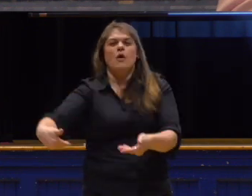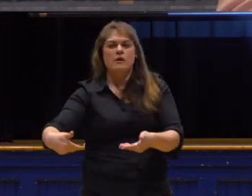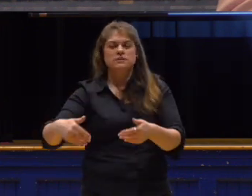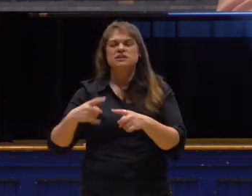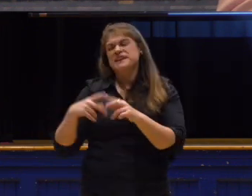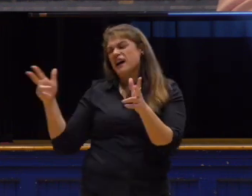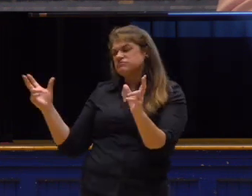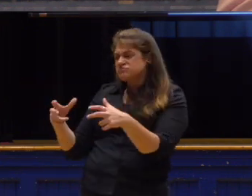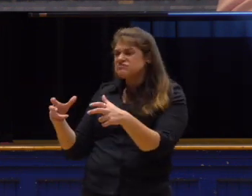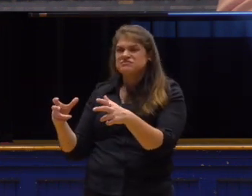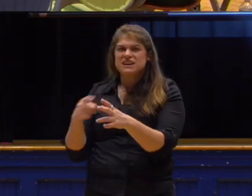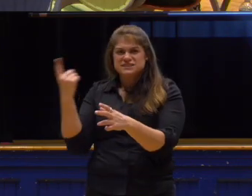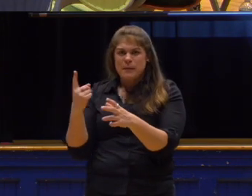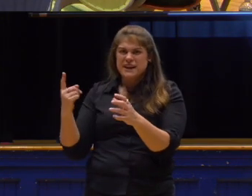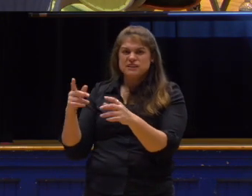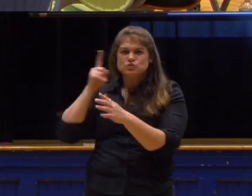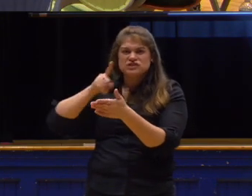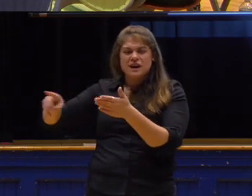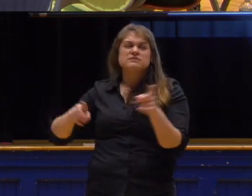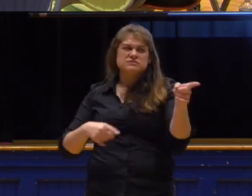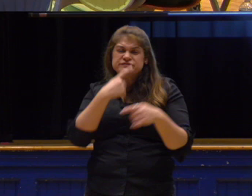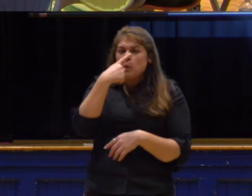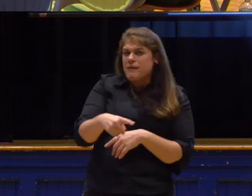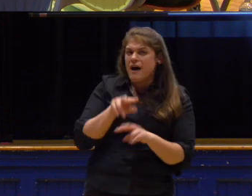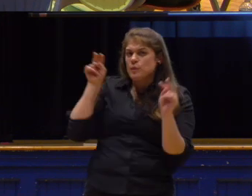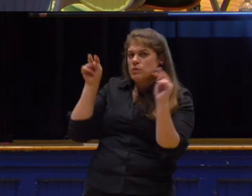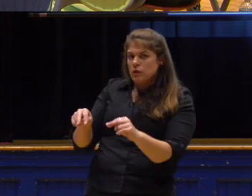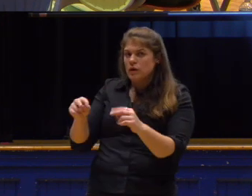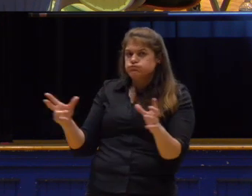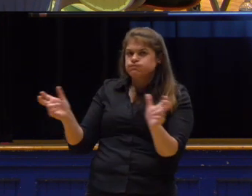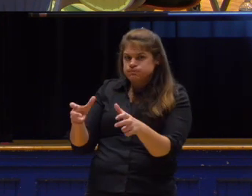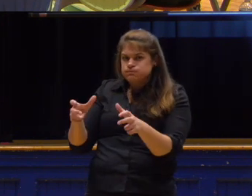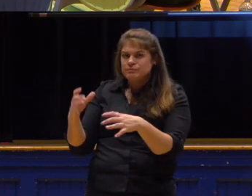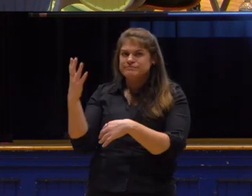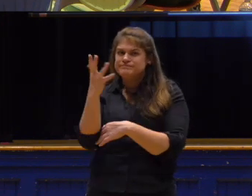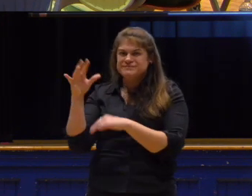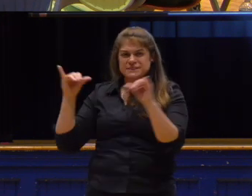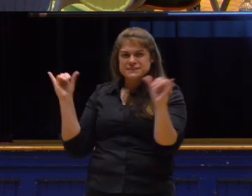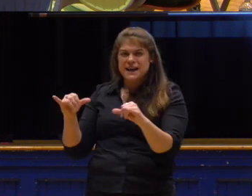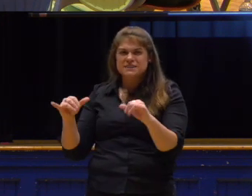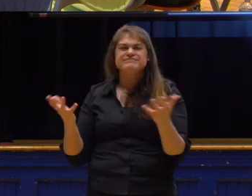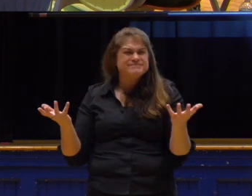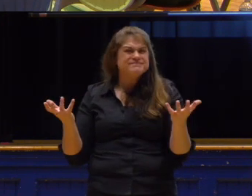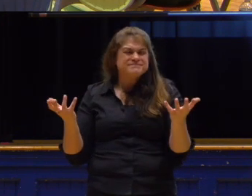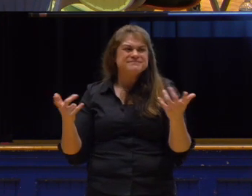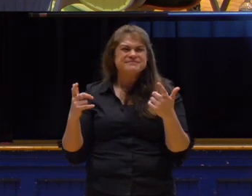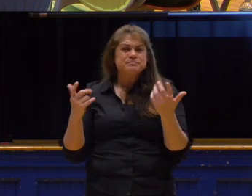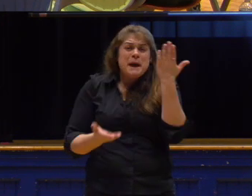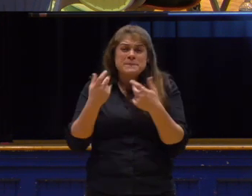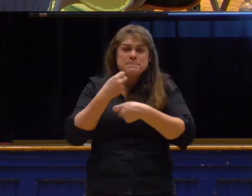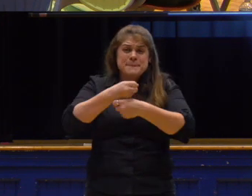strapping around it. I'll ask them to check into that, but Take it's. a look when you drive down there. I will. Yeah, so, yeah. Yep. Then they should be